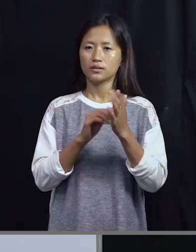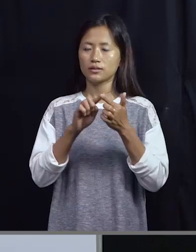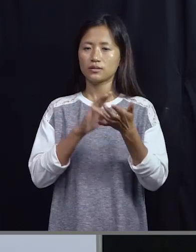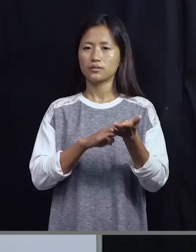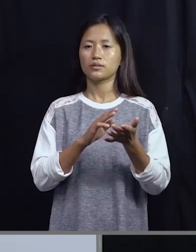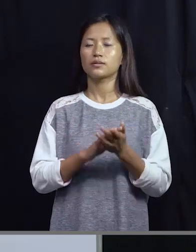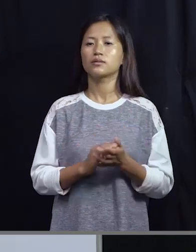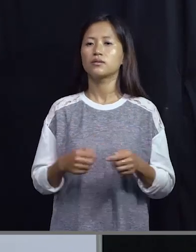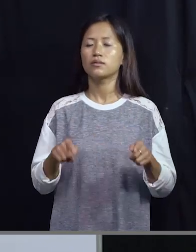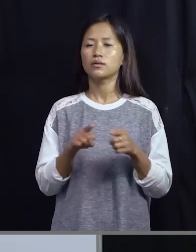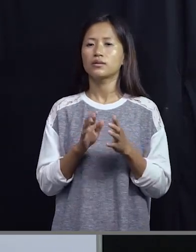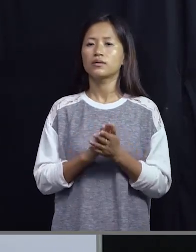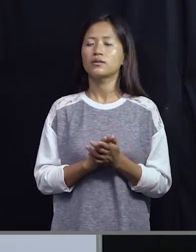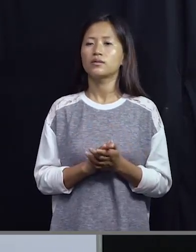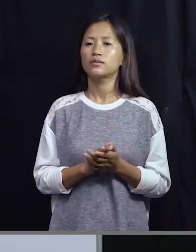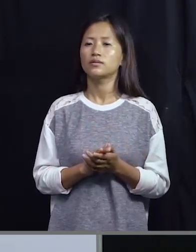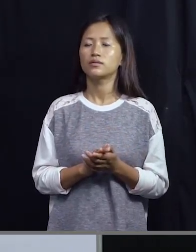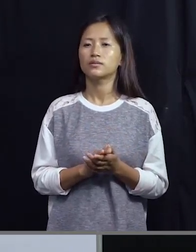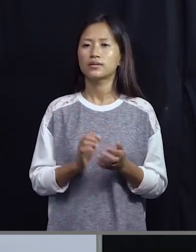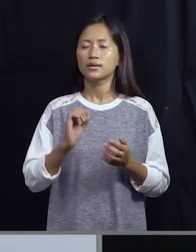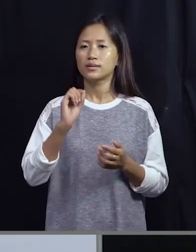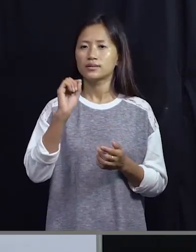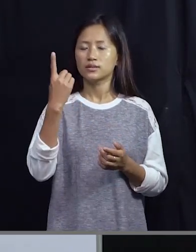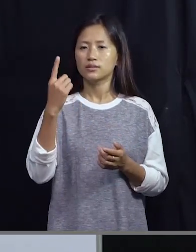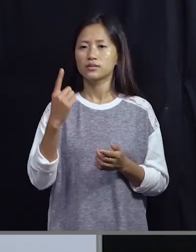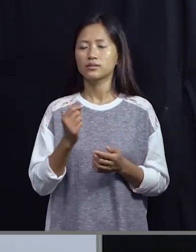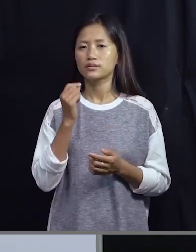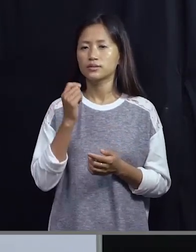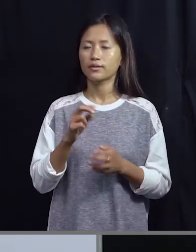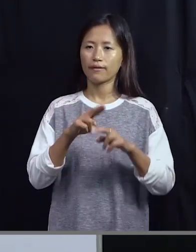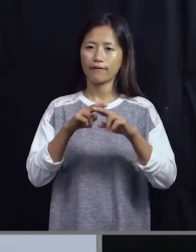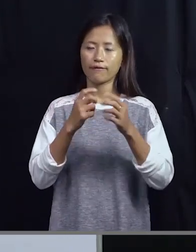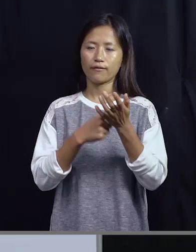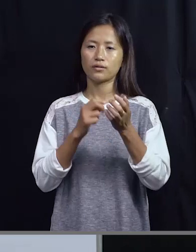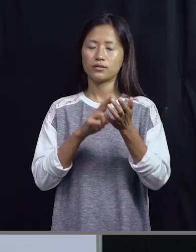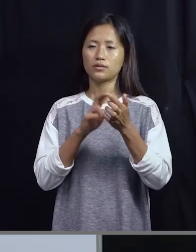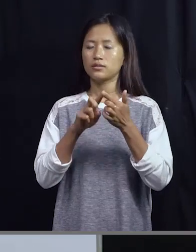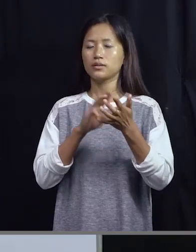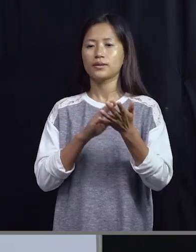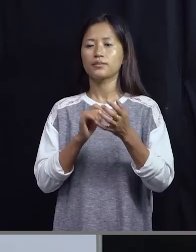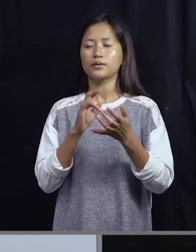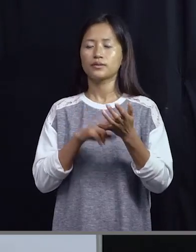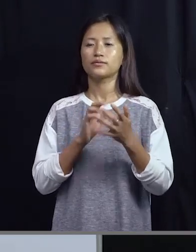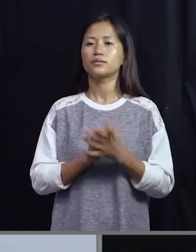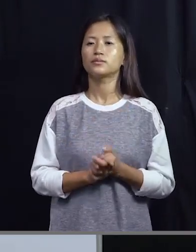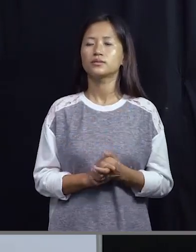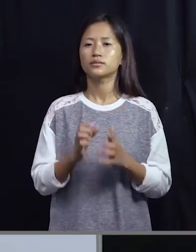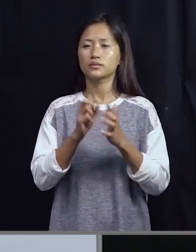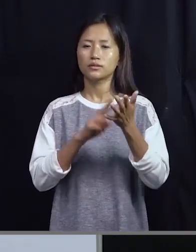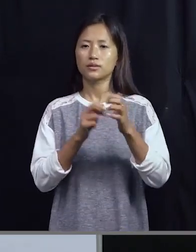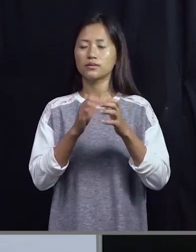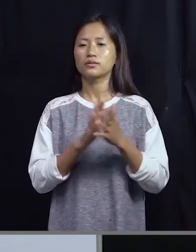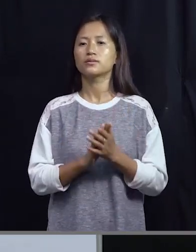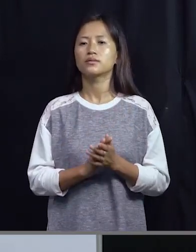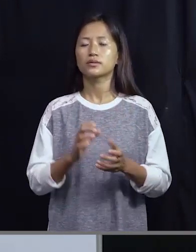SSB polymerase. And of course, this single strand, or the fragments, they are joined together by the enzyme DNA ligase, which are responsible